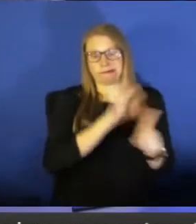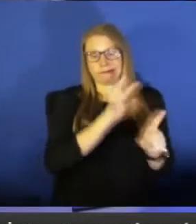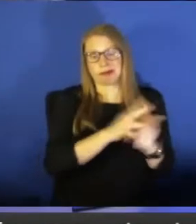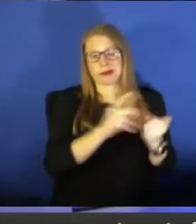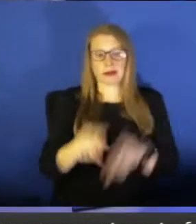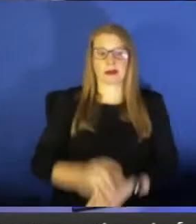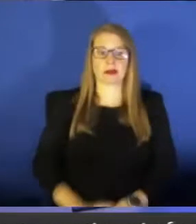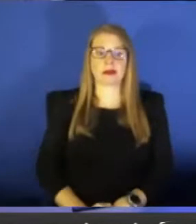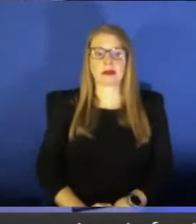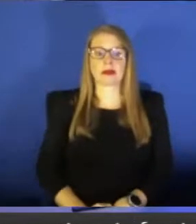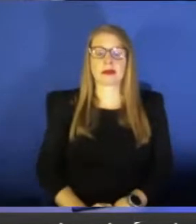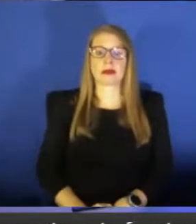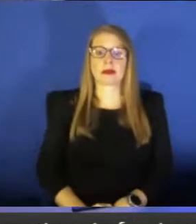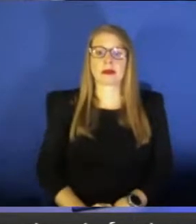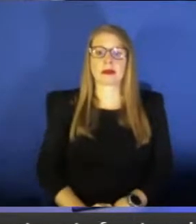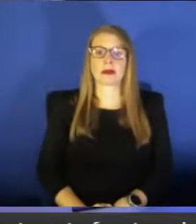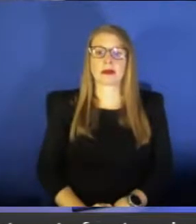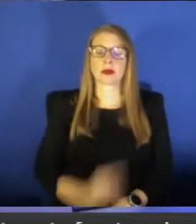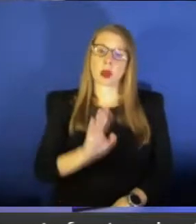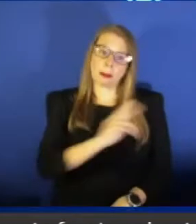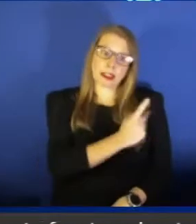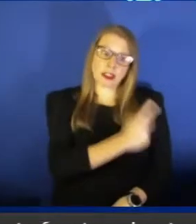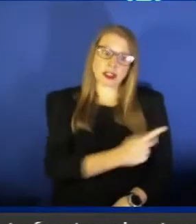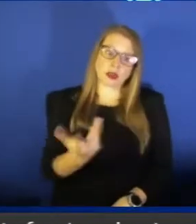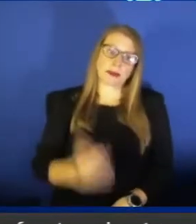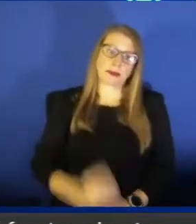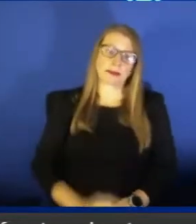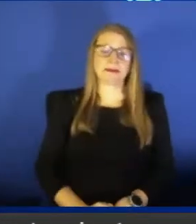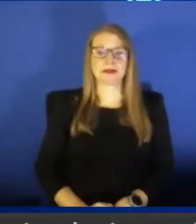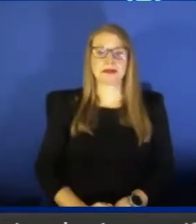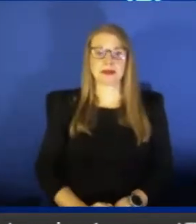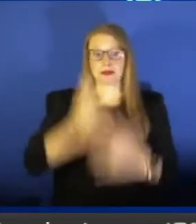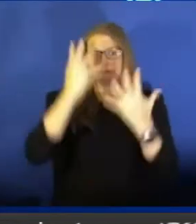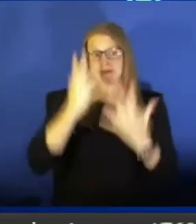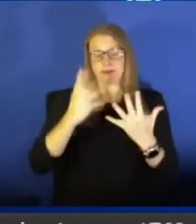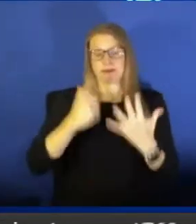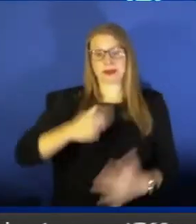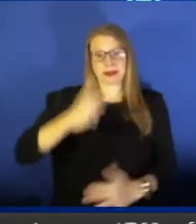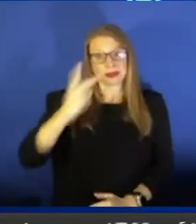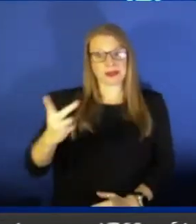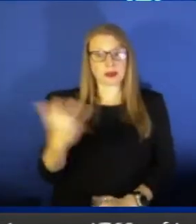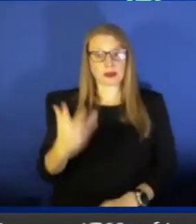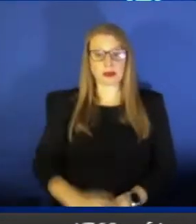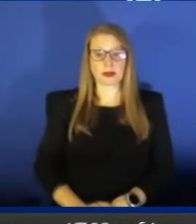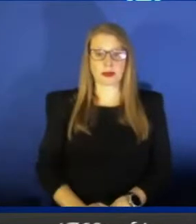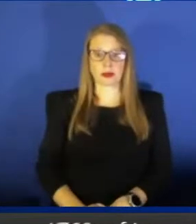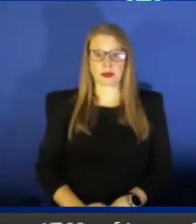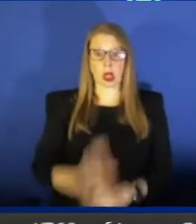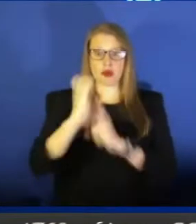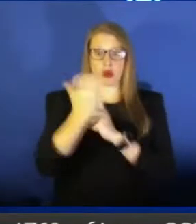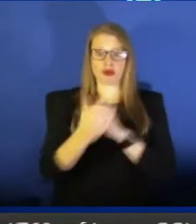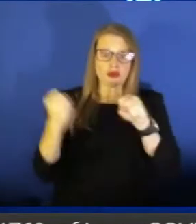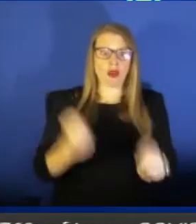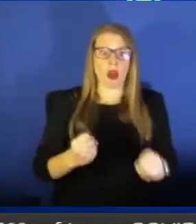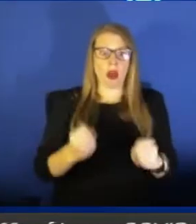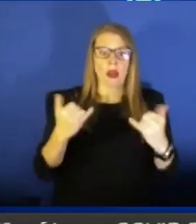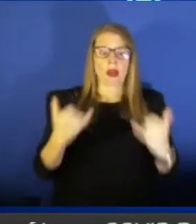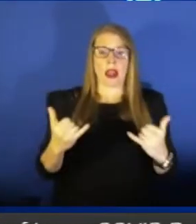medication that can cause a lot of severe toxicity when taken in higher amounts than normally prescribed or what's